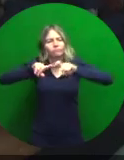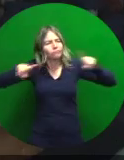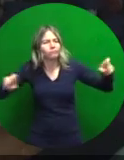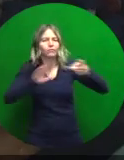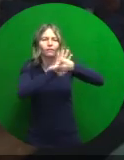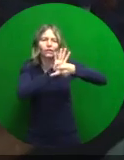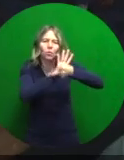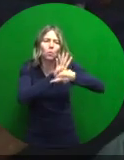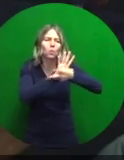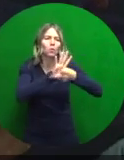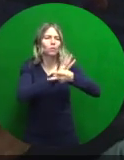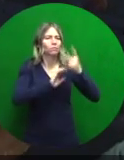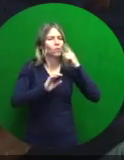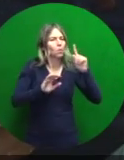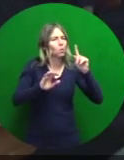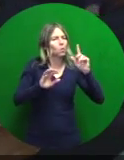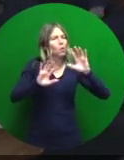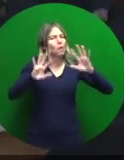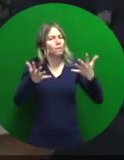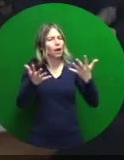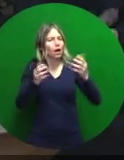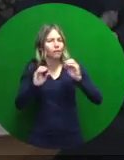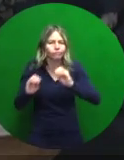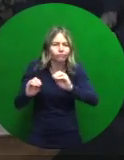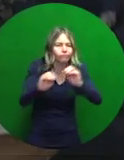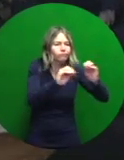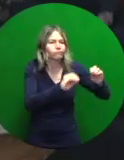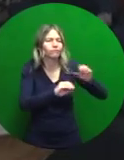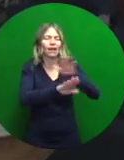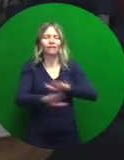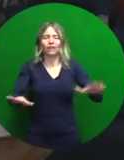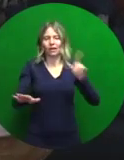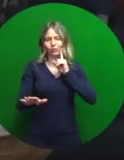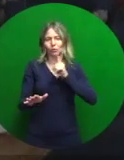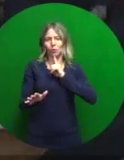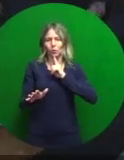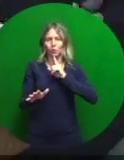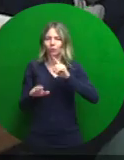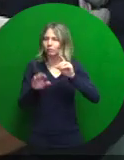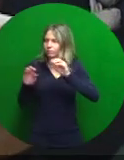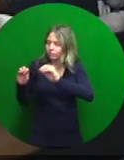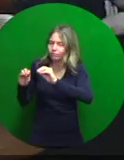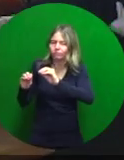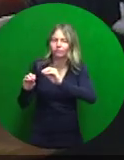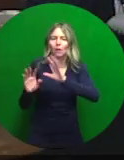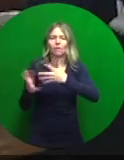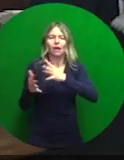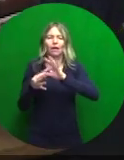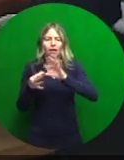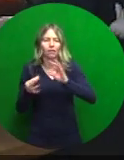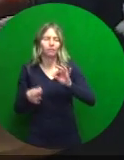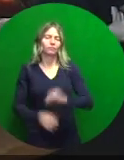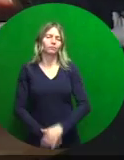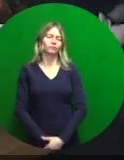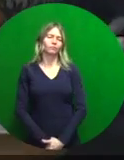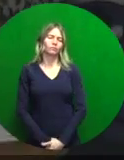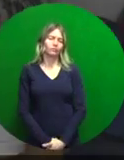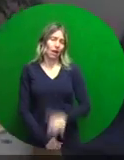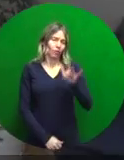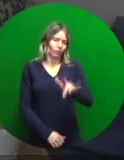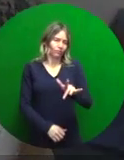health people started showing them video of how they should